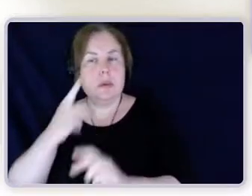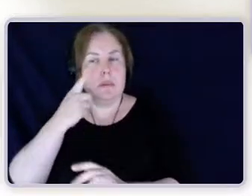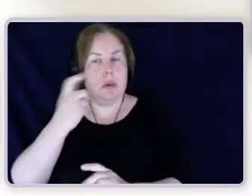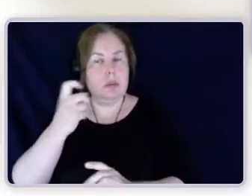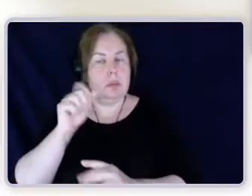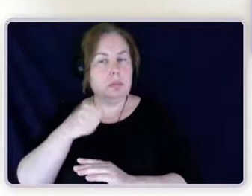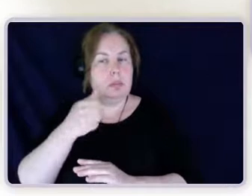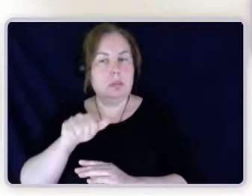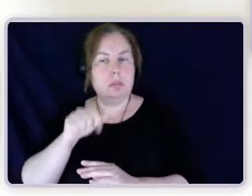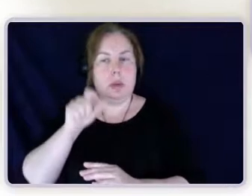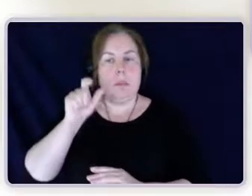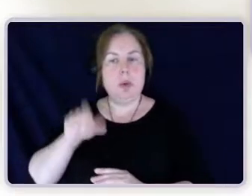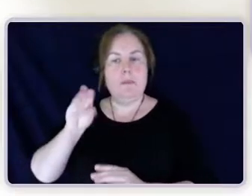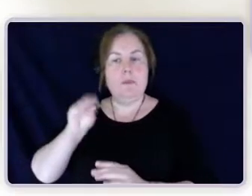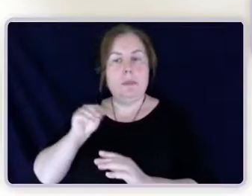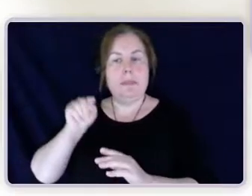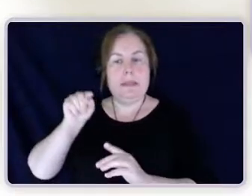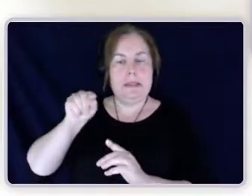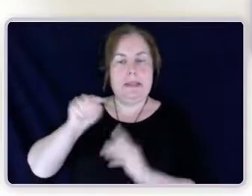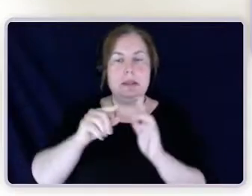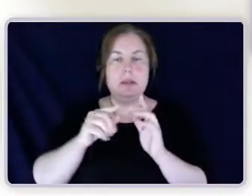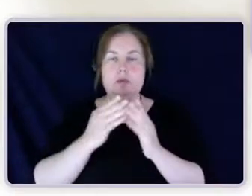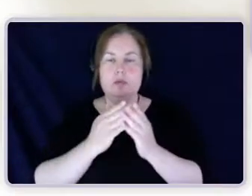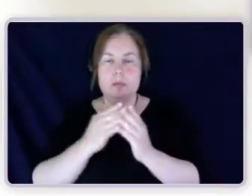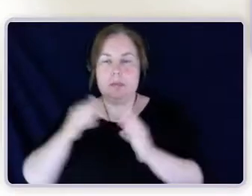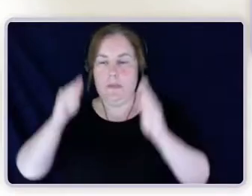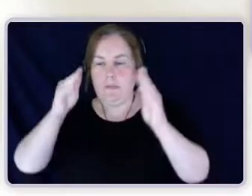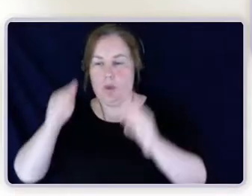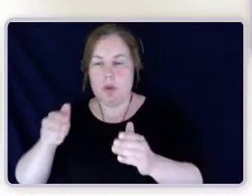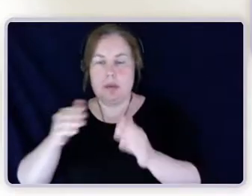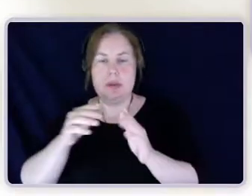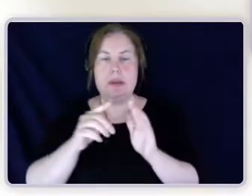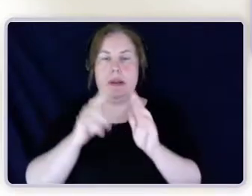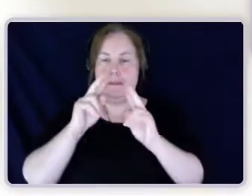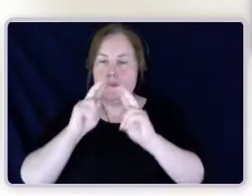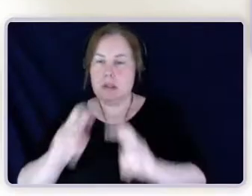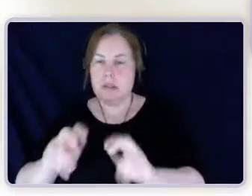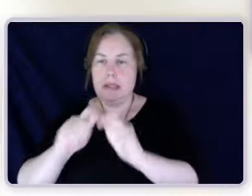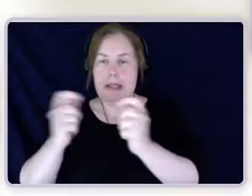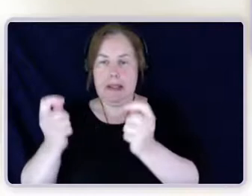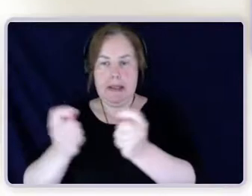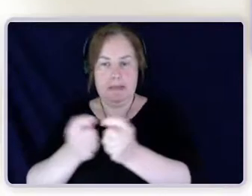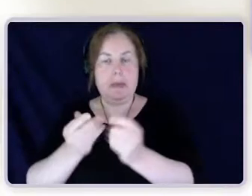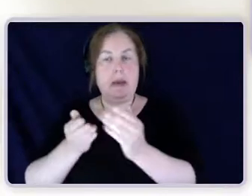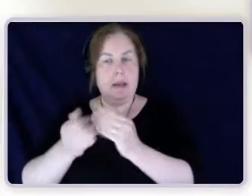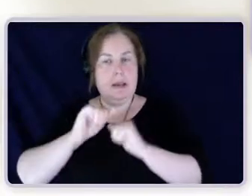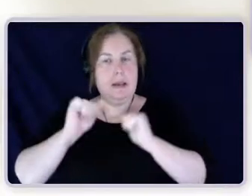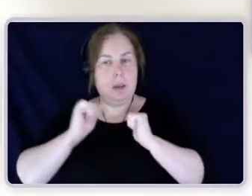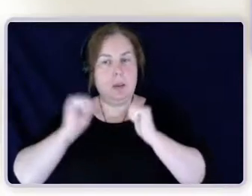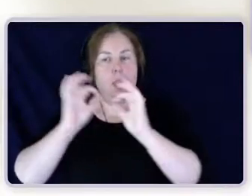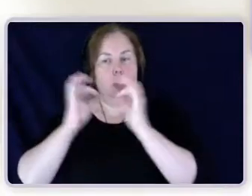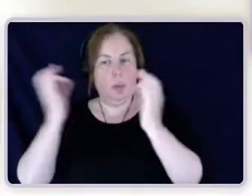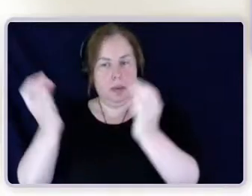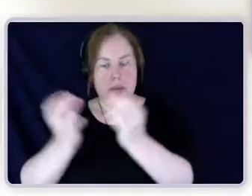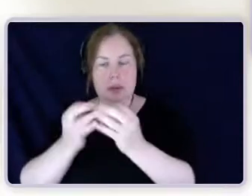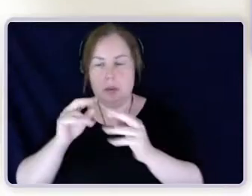dedicated investigations team will look more closely into the matter and answer specific questions such as, does